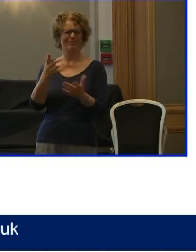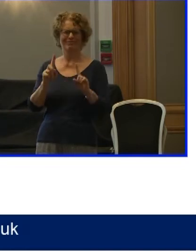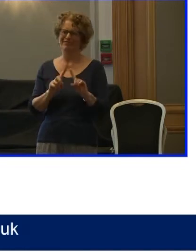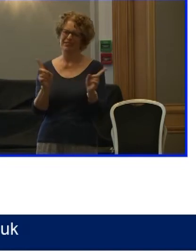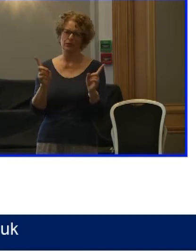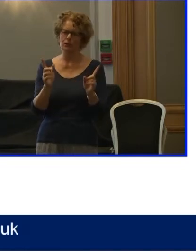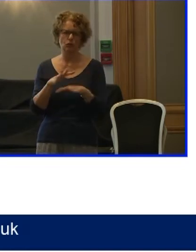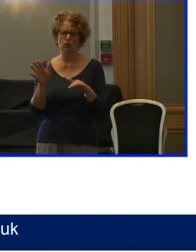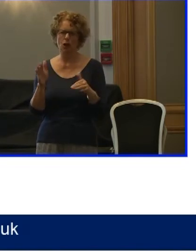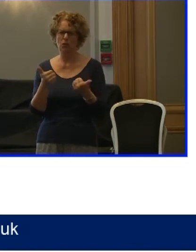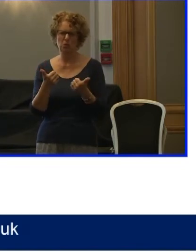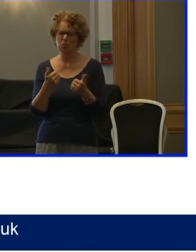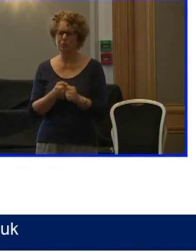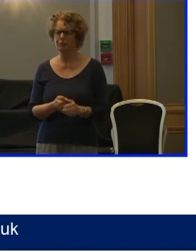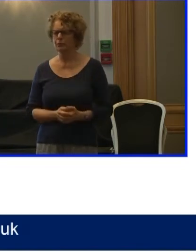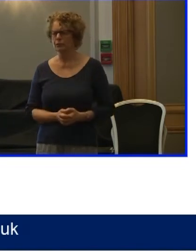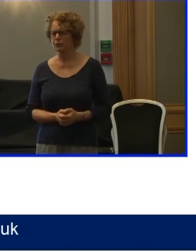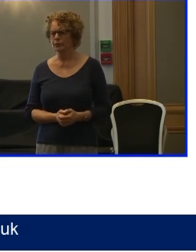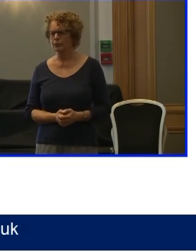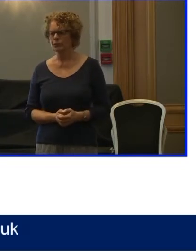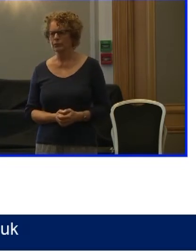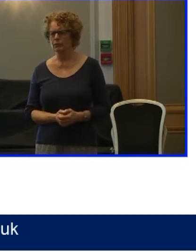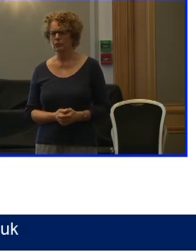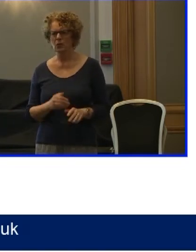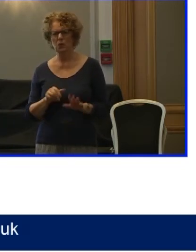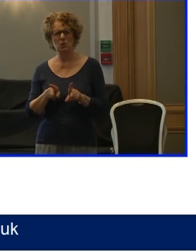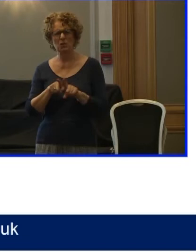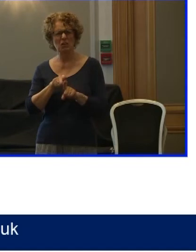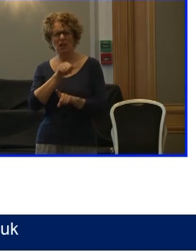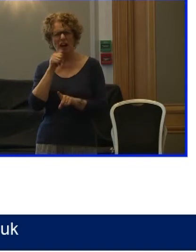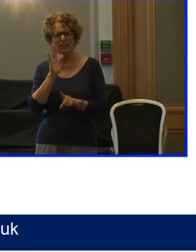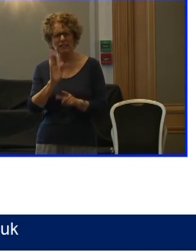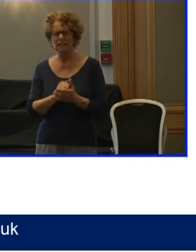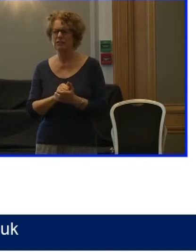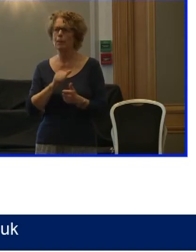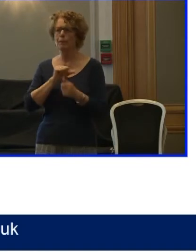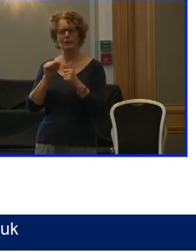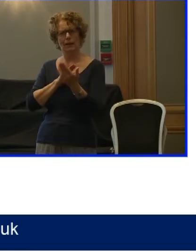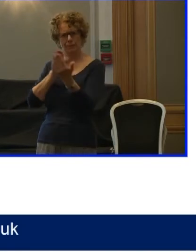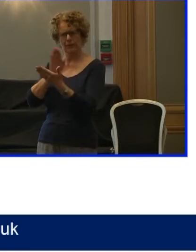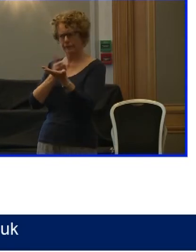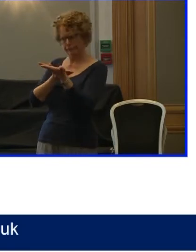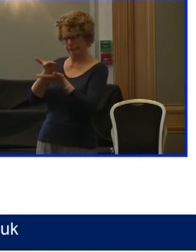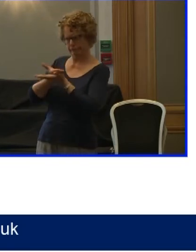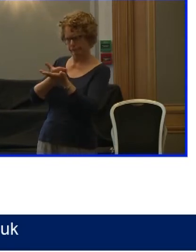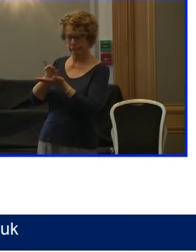as effective and pleasant as it would have been to see somebody face-to-face.